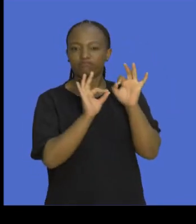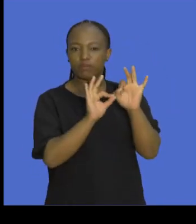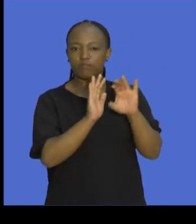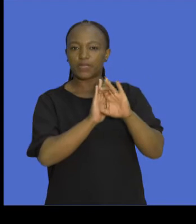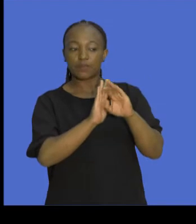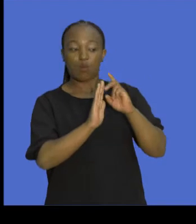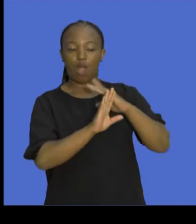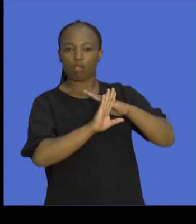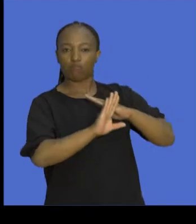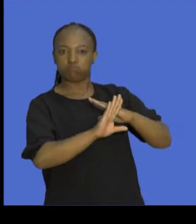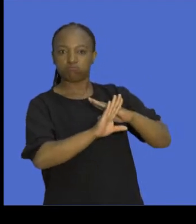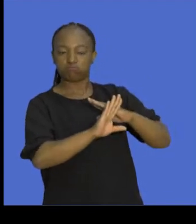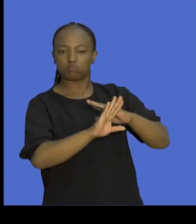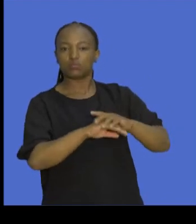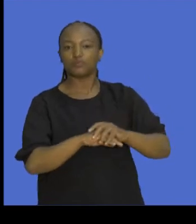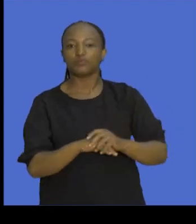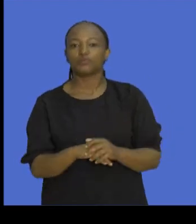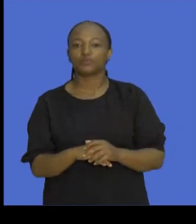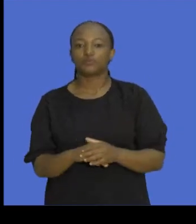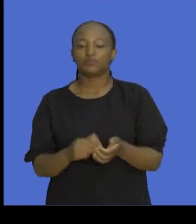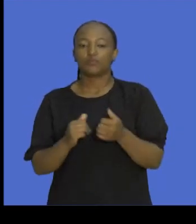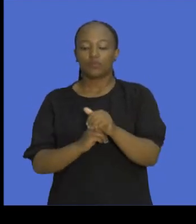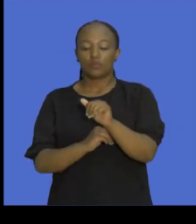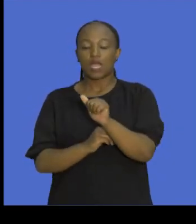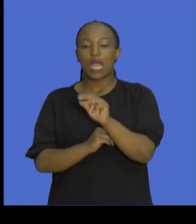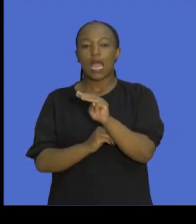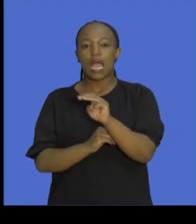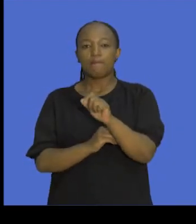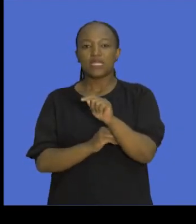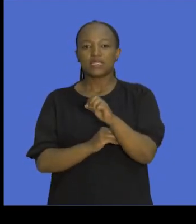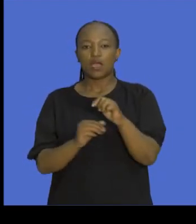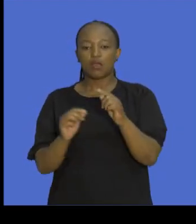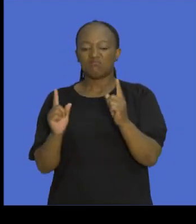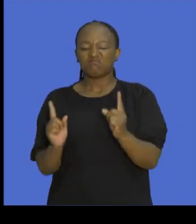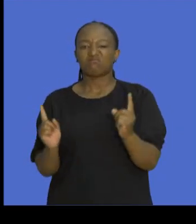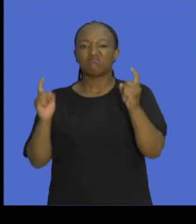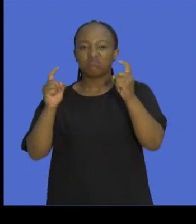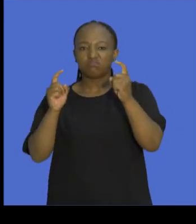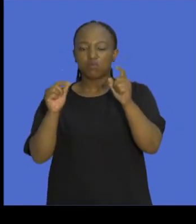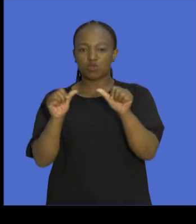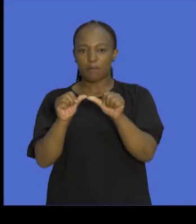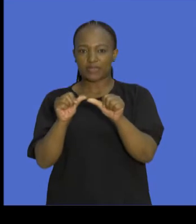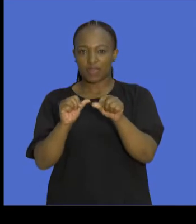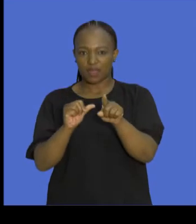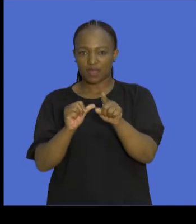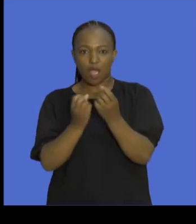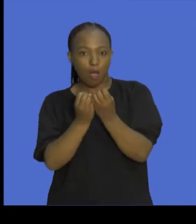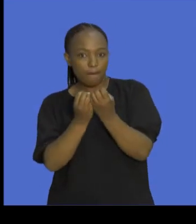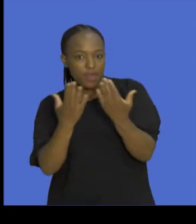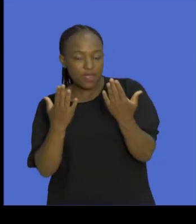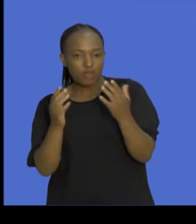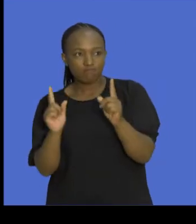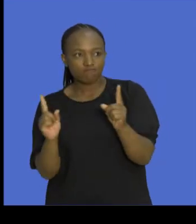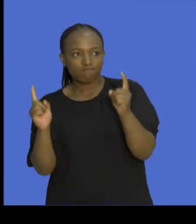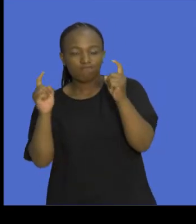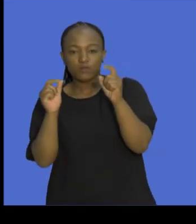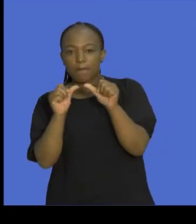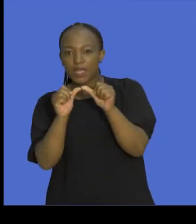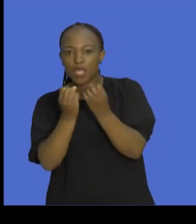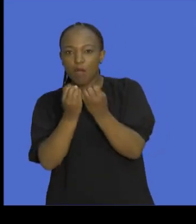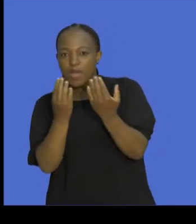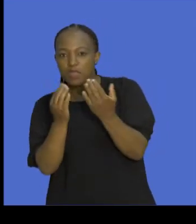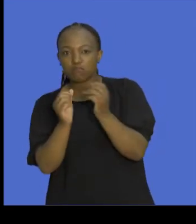perfect example of a resistor in a circuit. We need an ammeter for measuring current, okay? To know how much charge